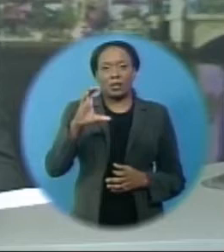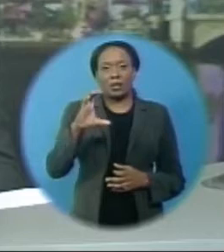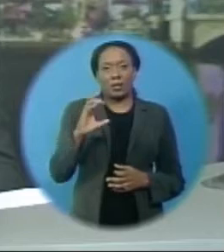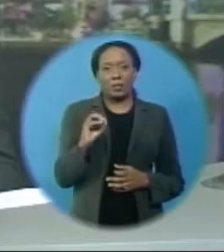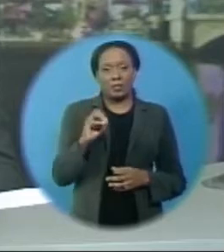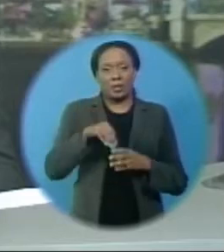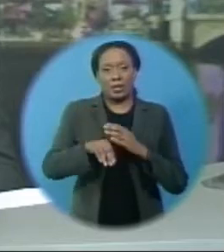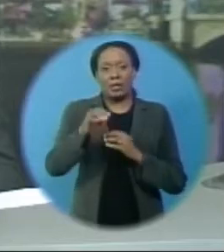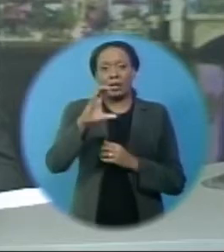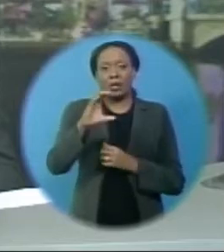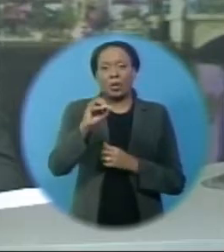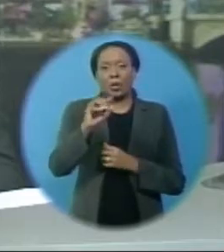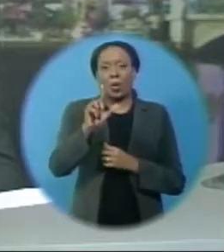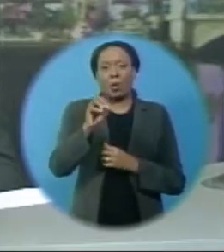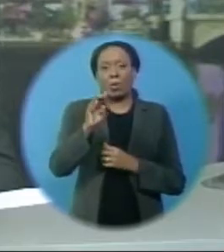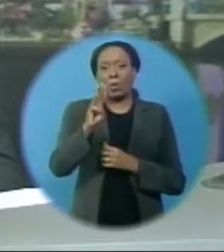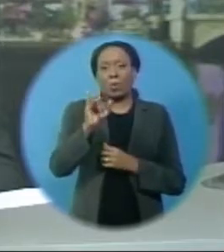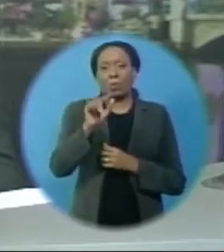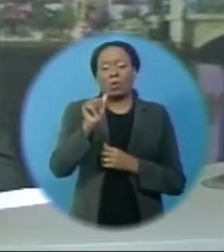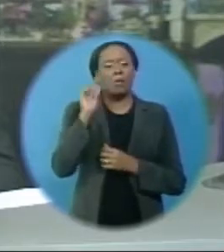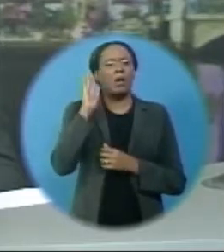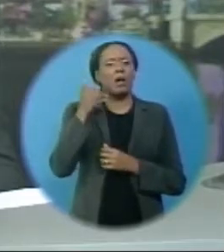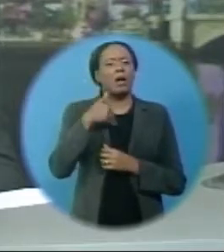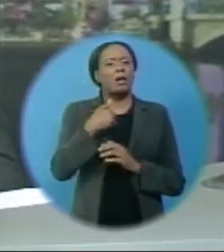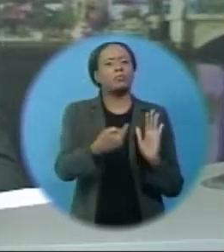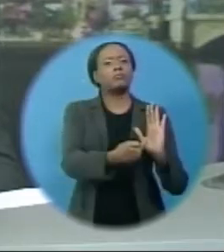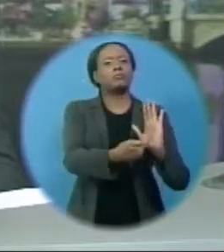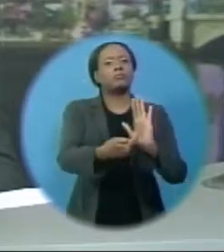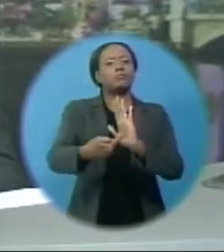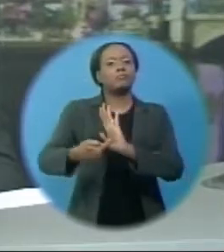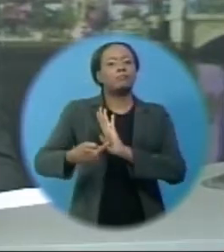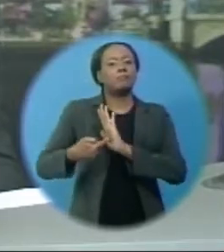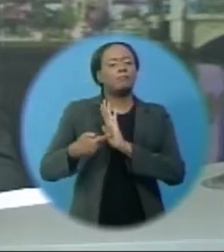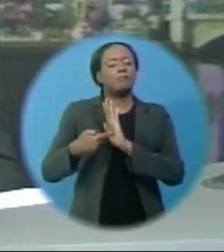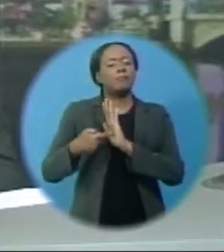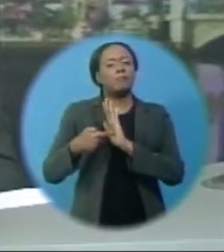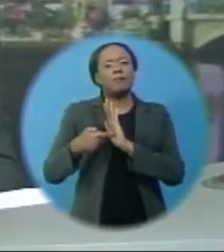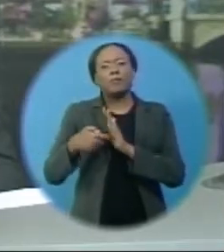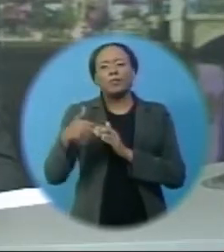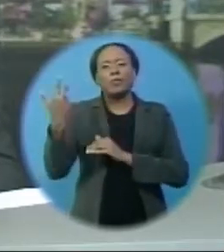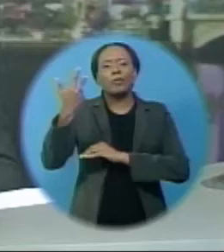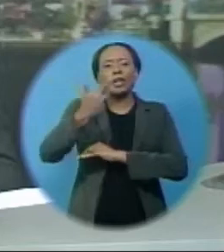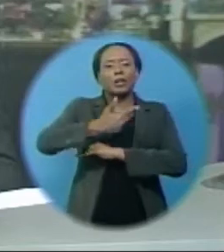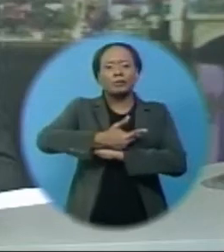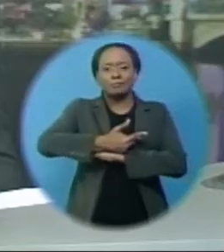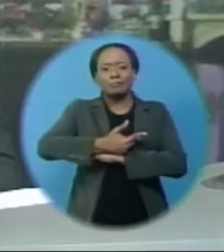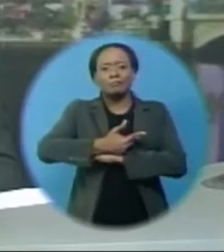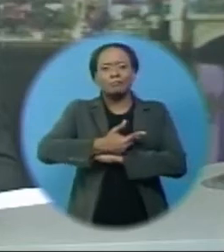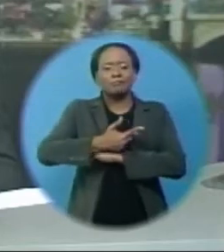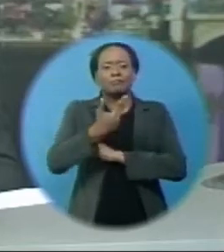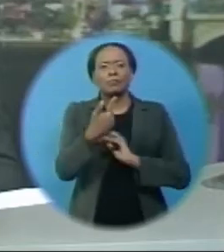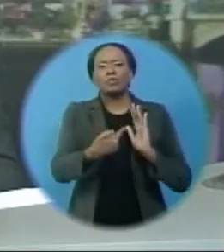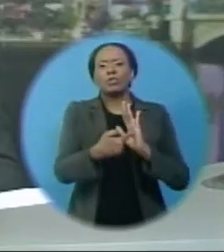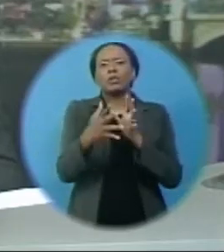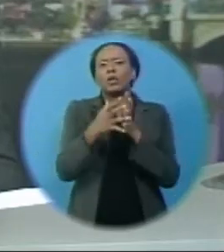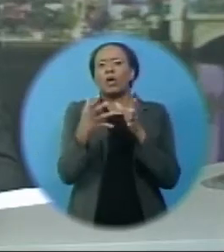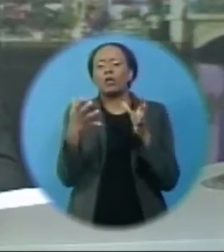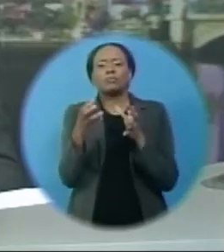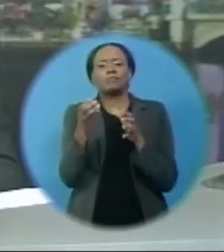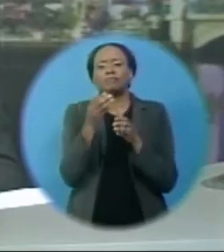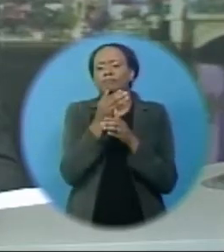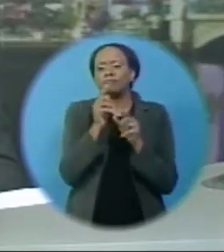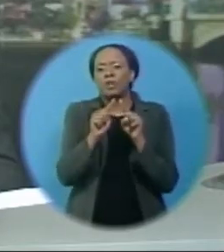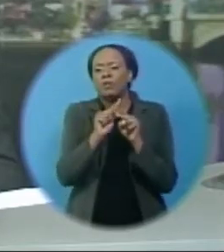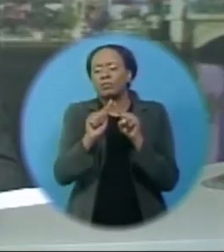A Colombian company will be staging an Expo novelty show over the next three days. Featuring a wide range of products including